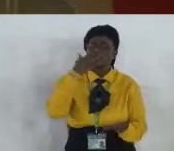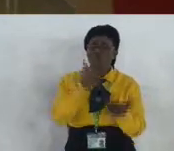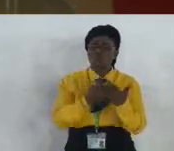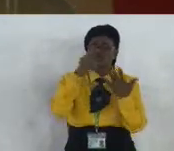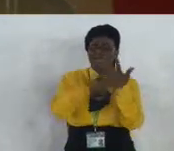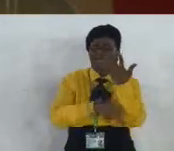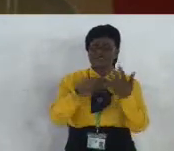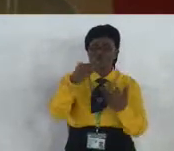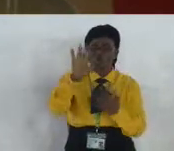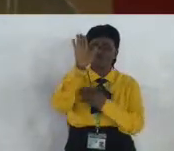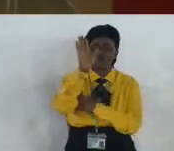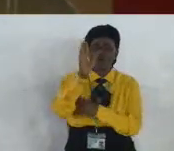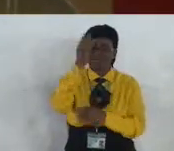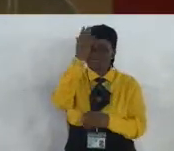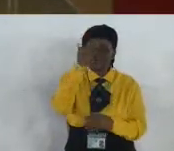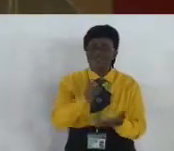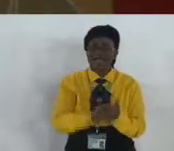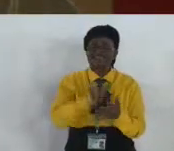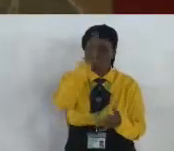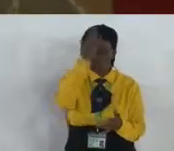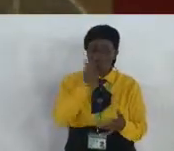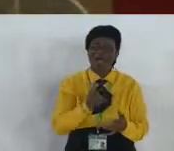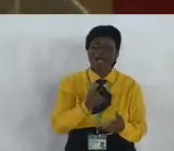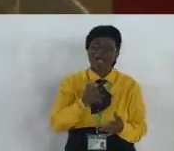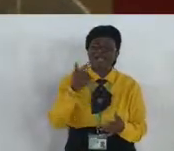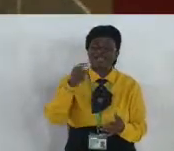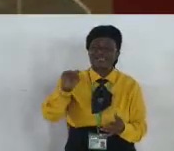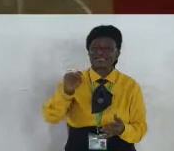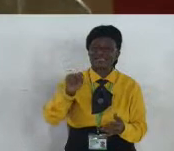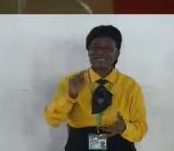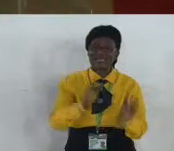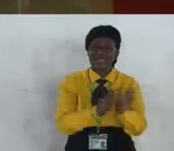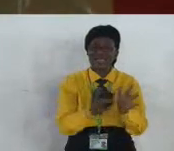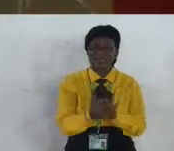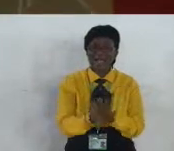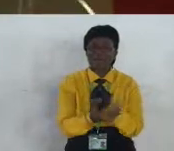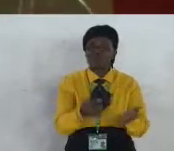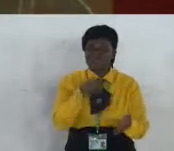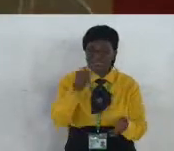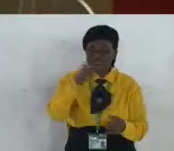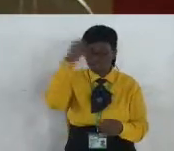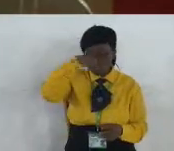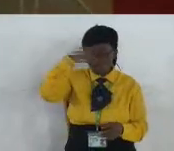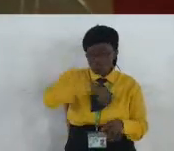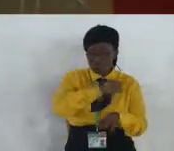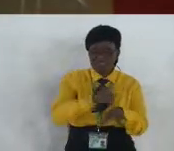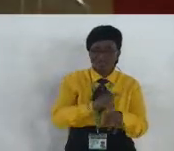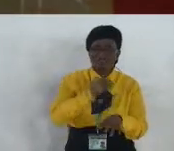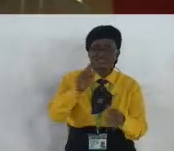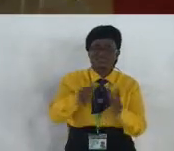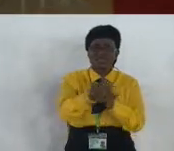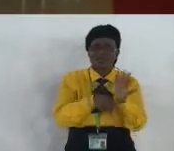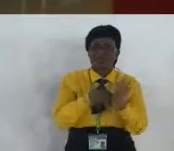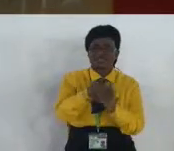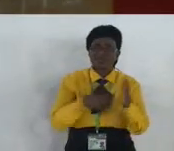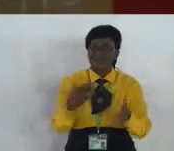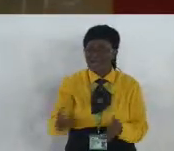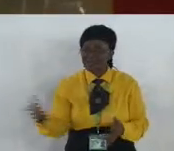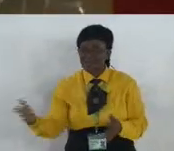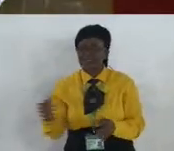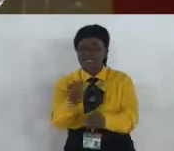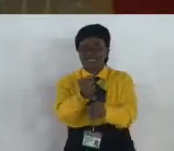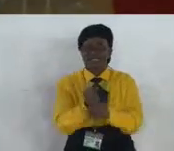That is why the Bible says wisdom is the principal thing. Get